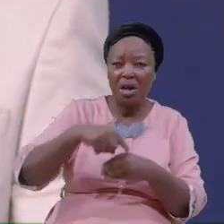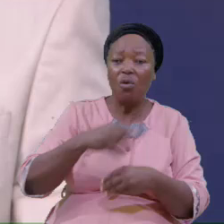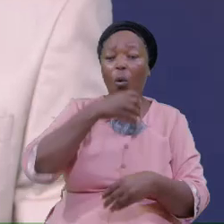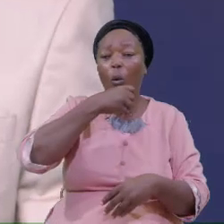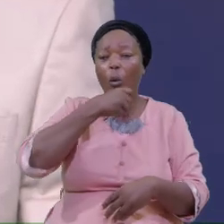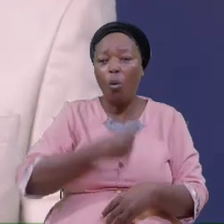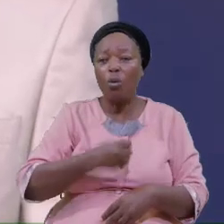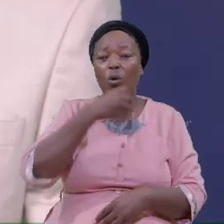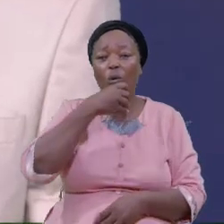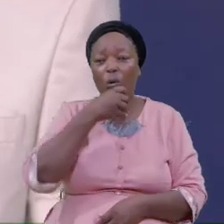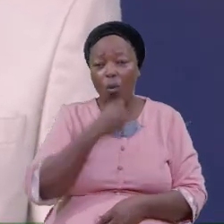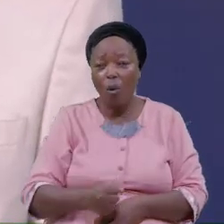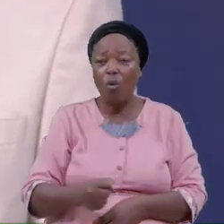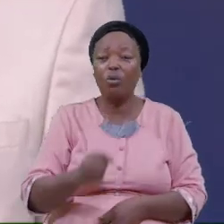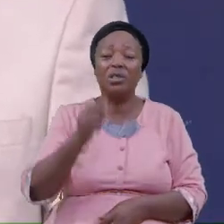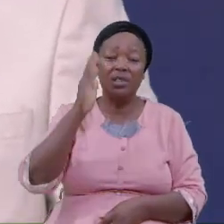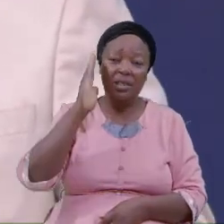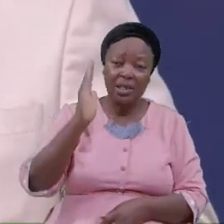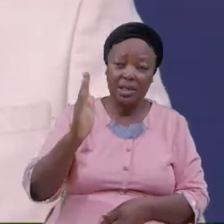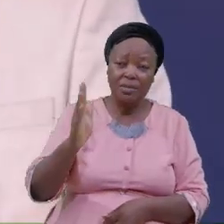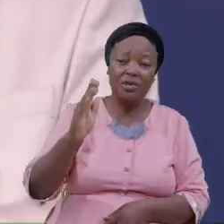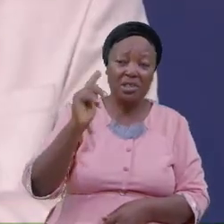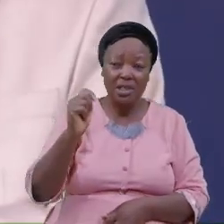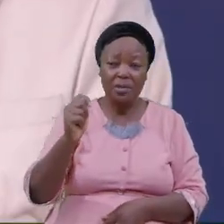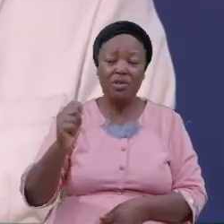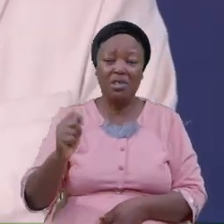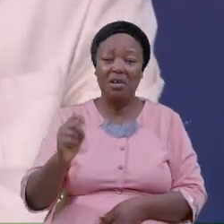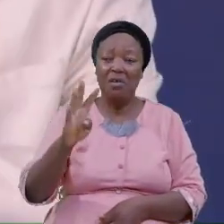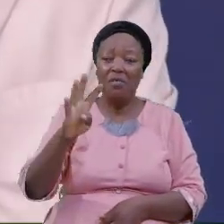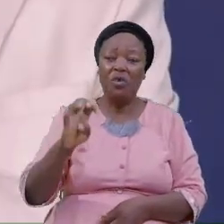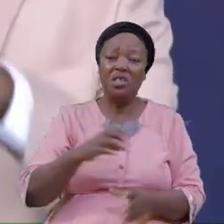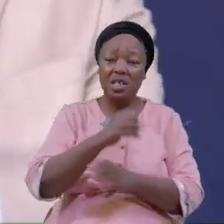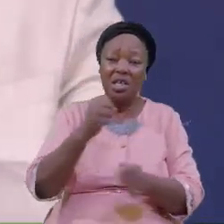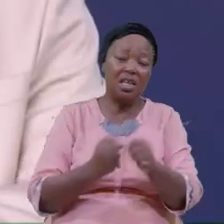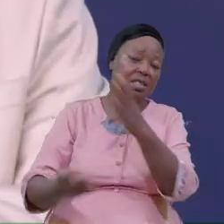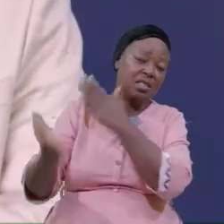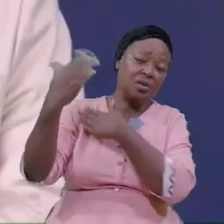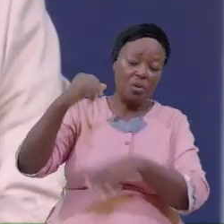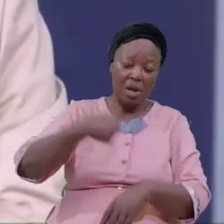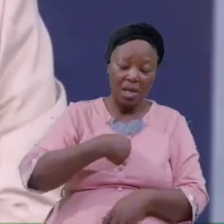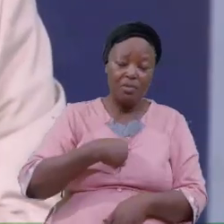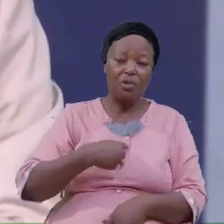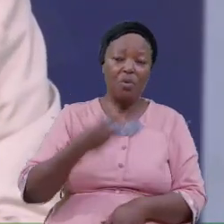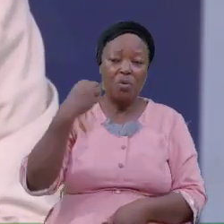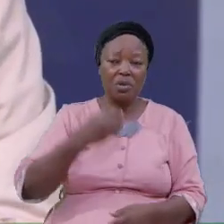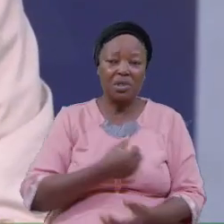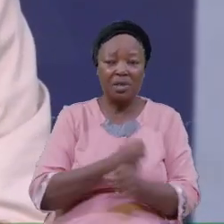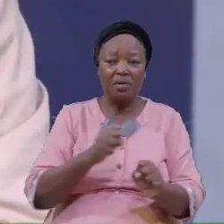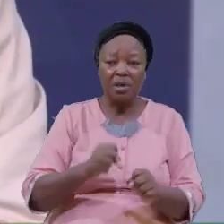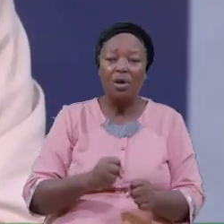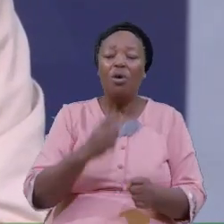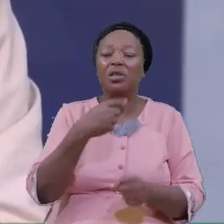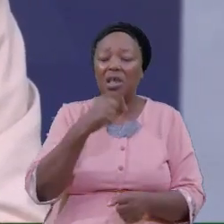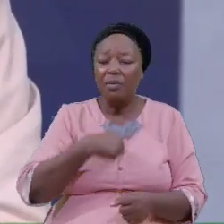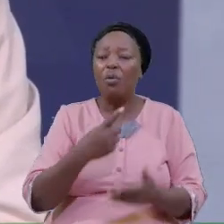old testimony. 40 years ago, I was saved. Tell me what's happening now.